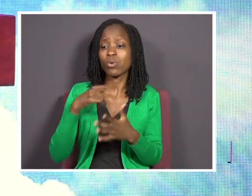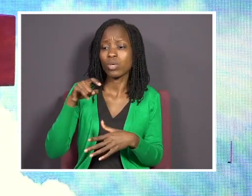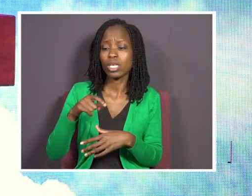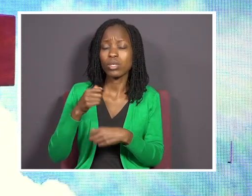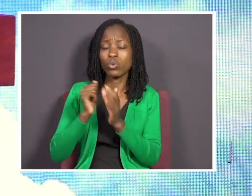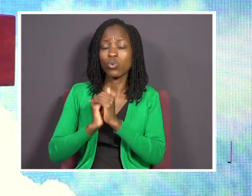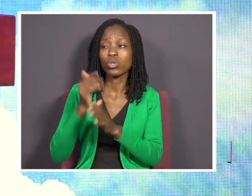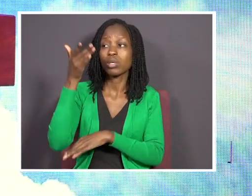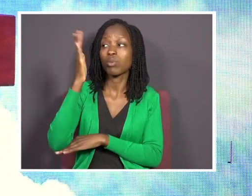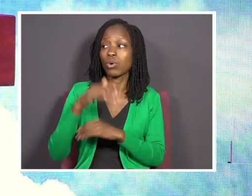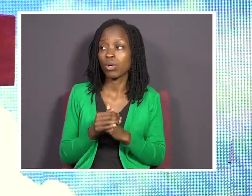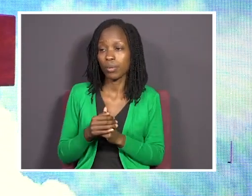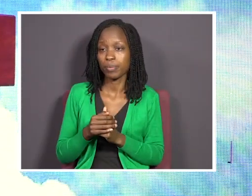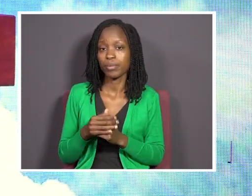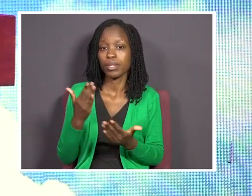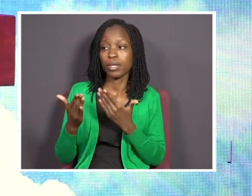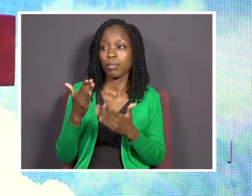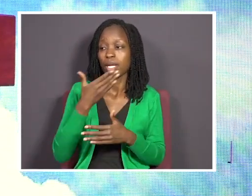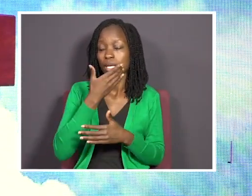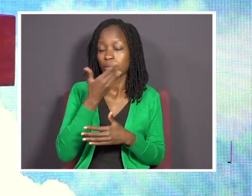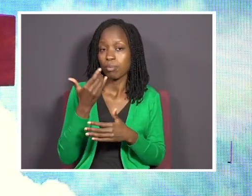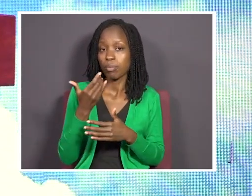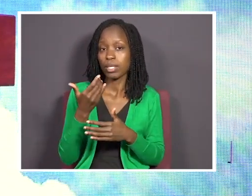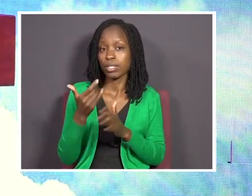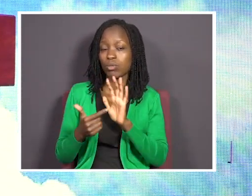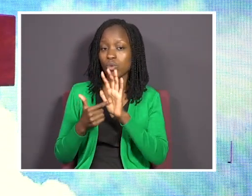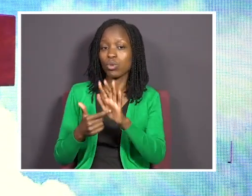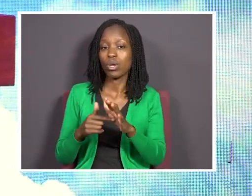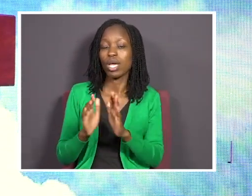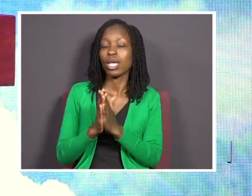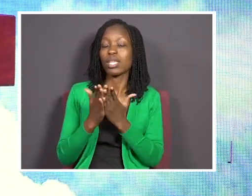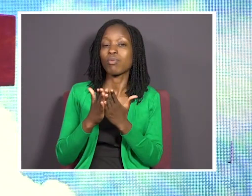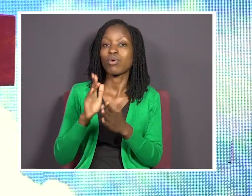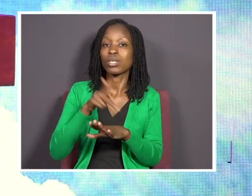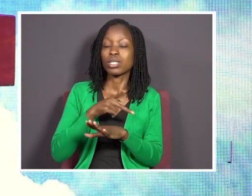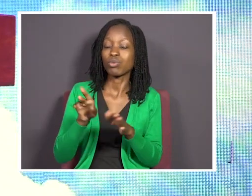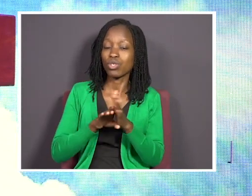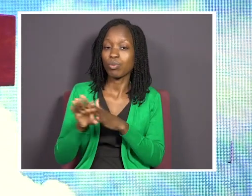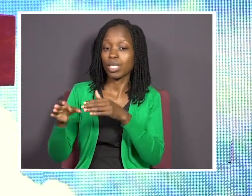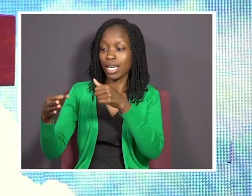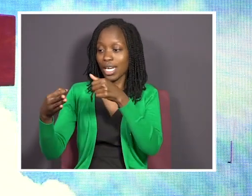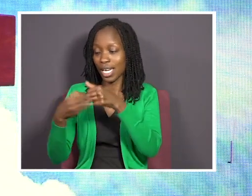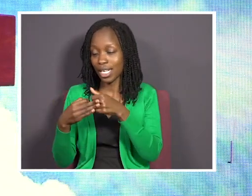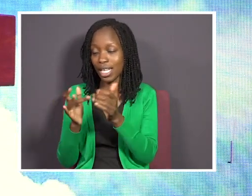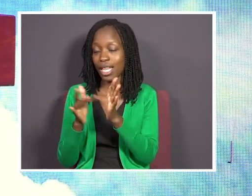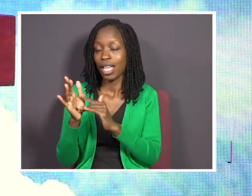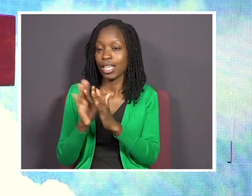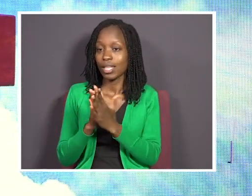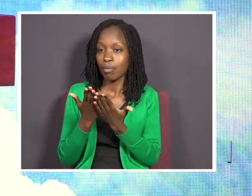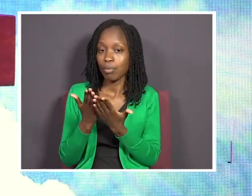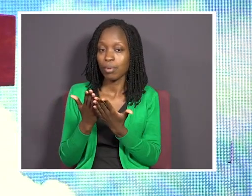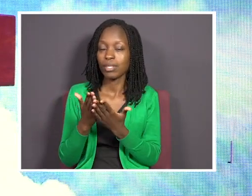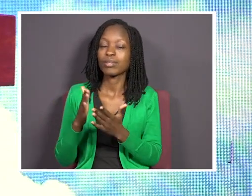him. But perhaps it's best to illustrate it. In the book of Psalms chapter 8, the Bible,